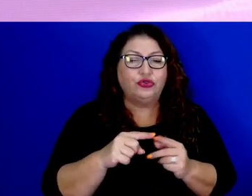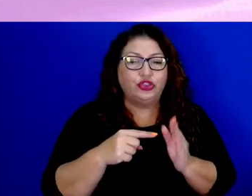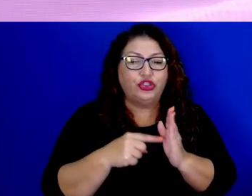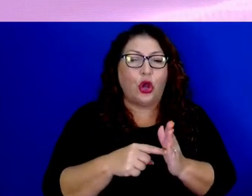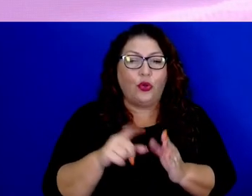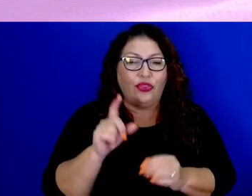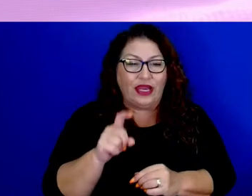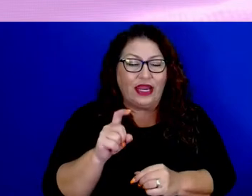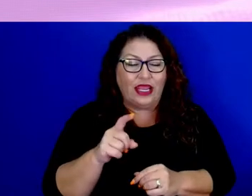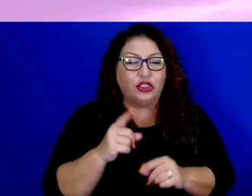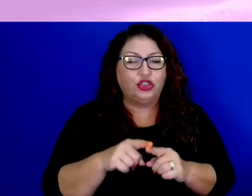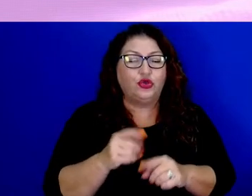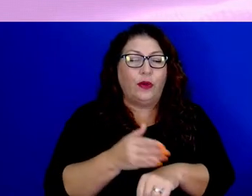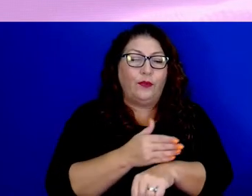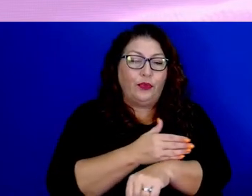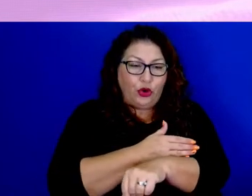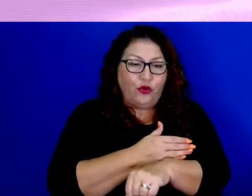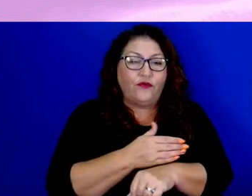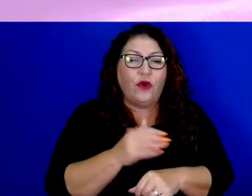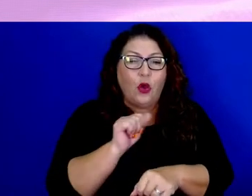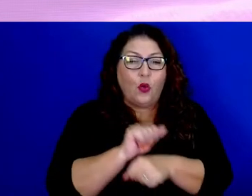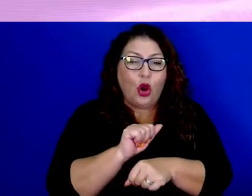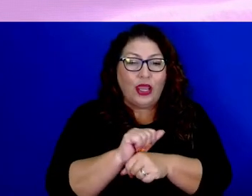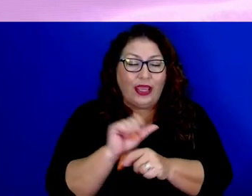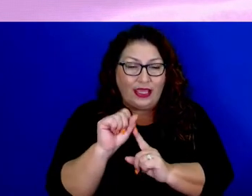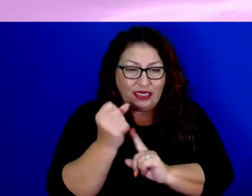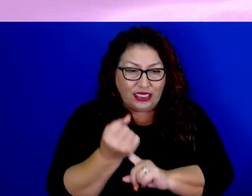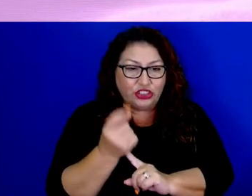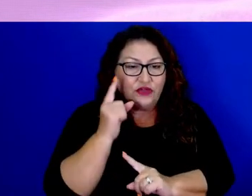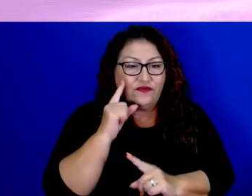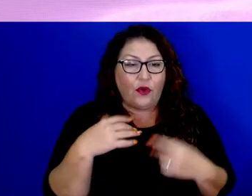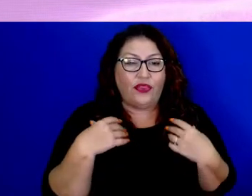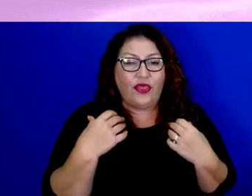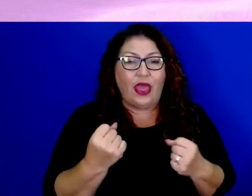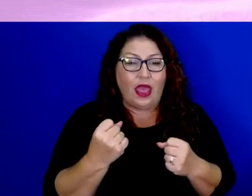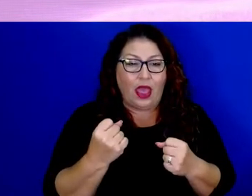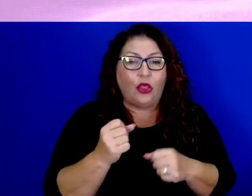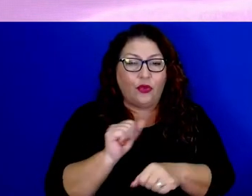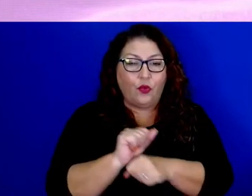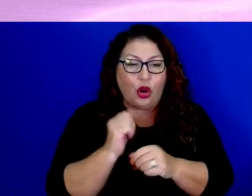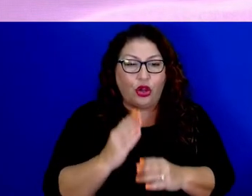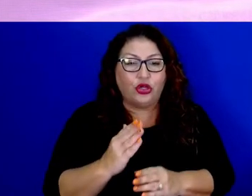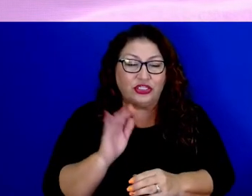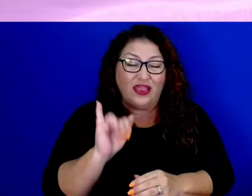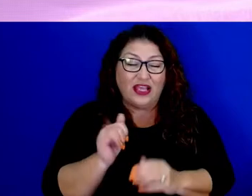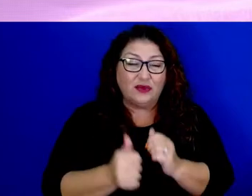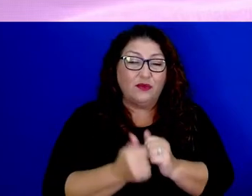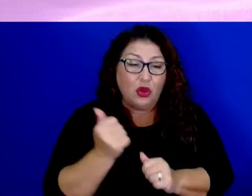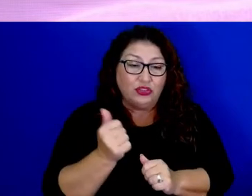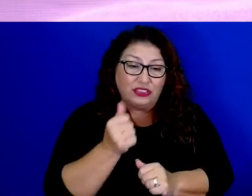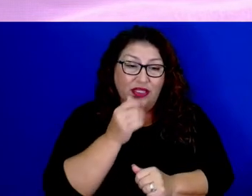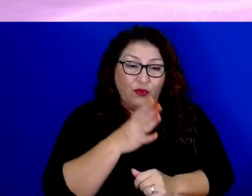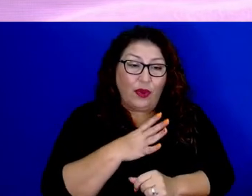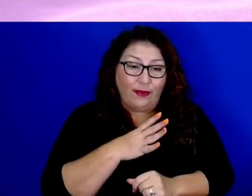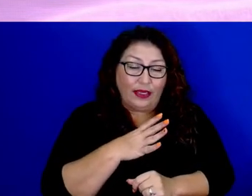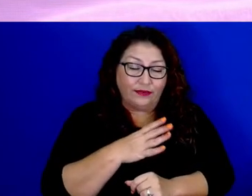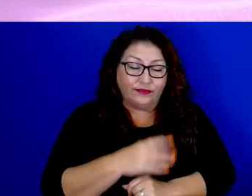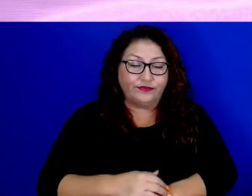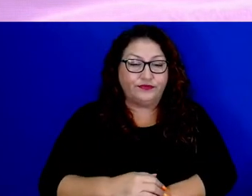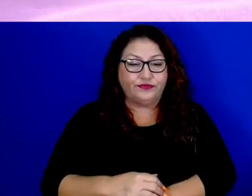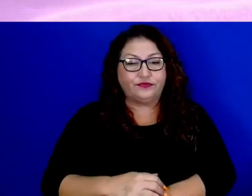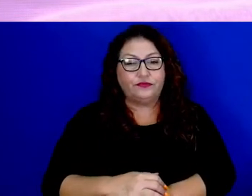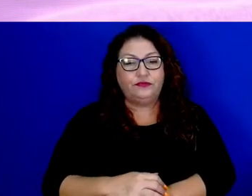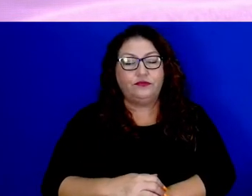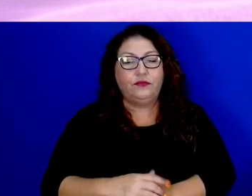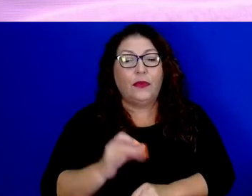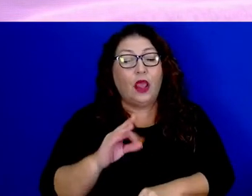improve the working conditions for the health workforce, which is predominantly made up of women. But of course, we also need